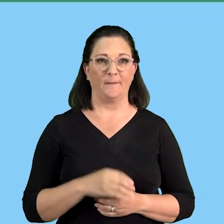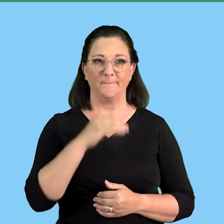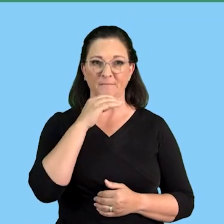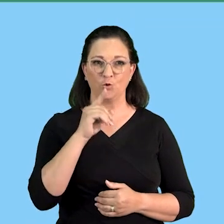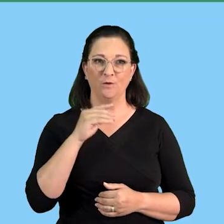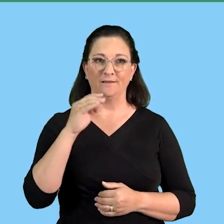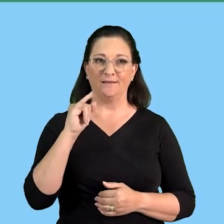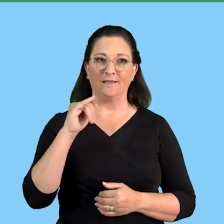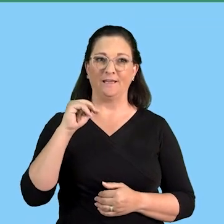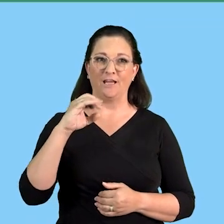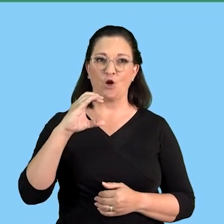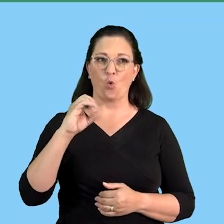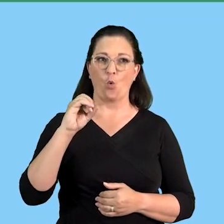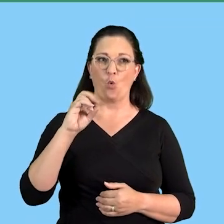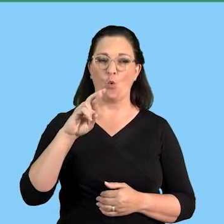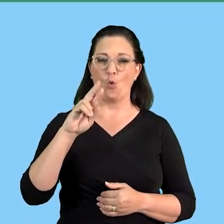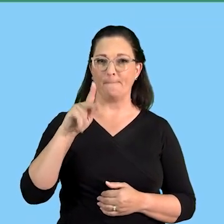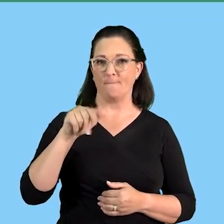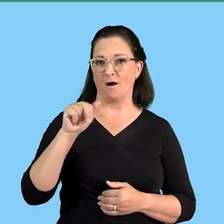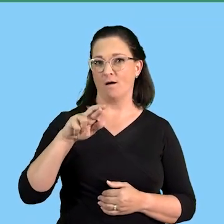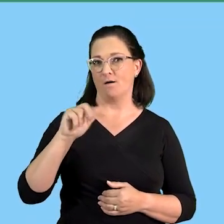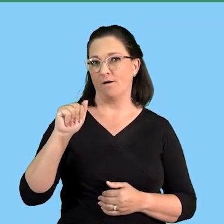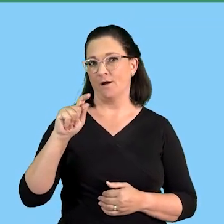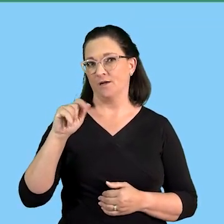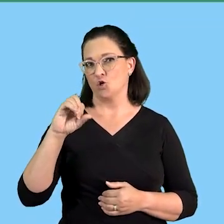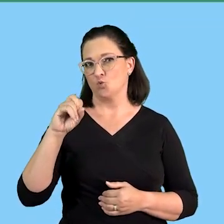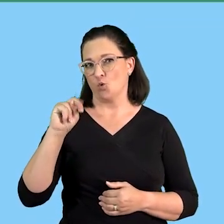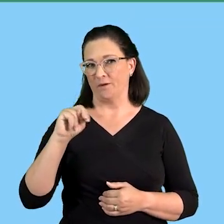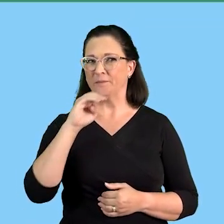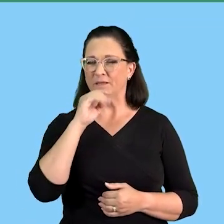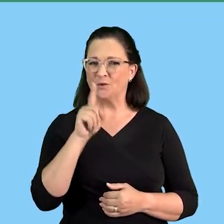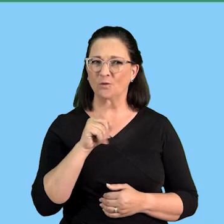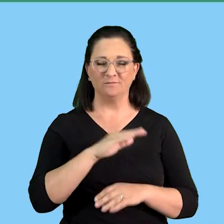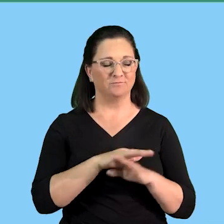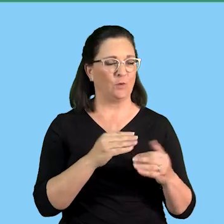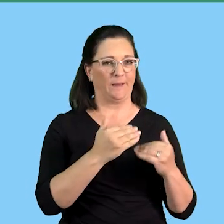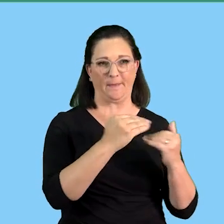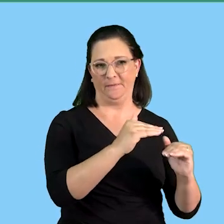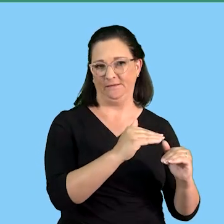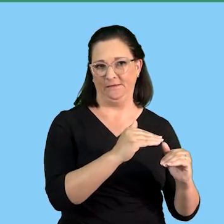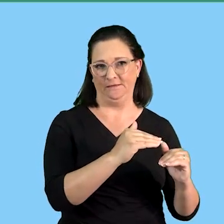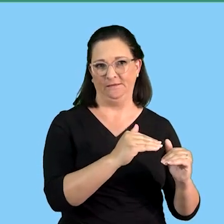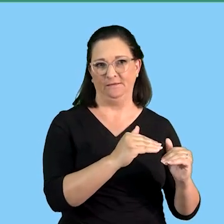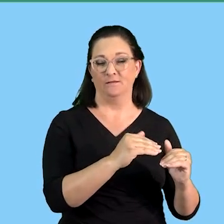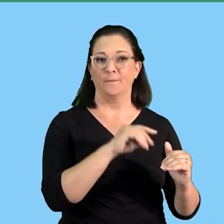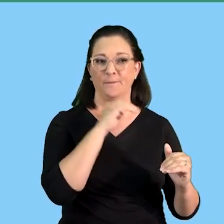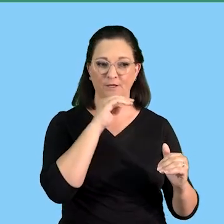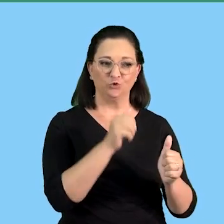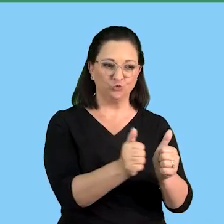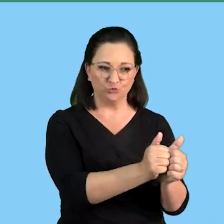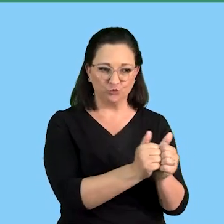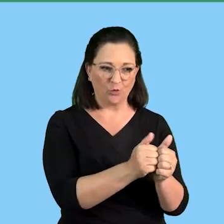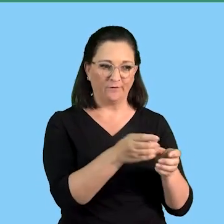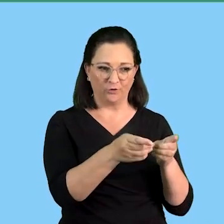incorporation, and then the directors have unlimited liability and they are jointly liable for the debts